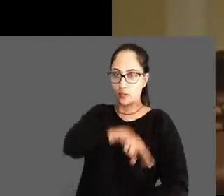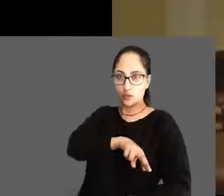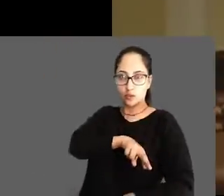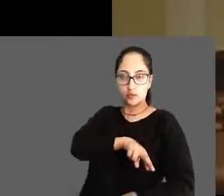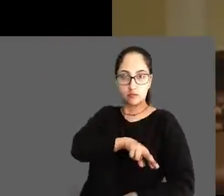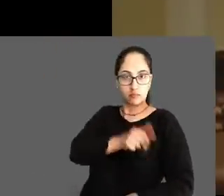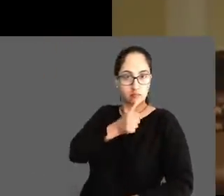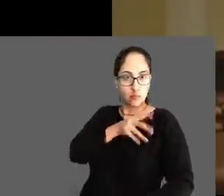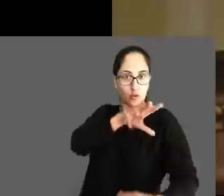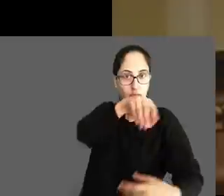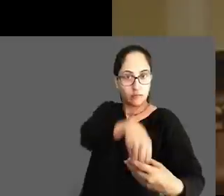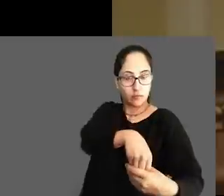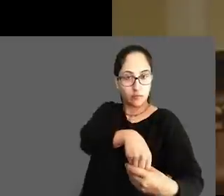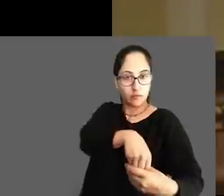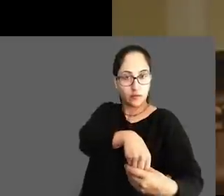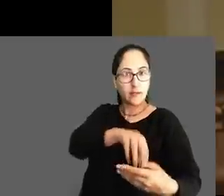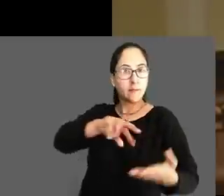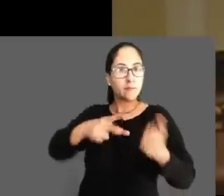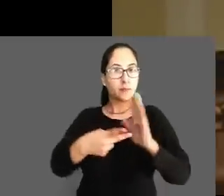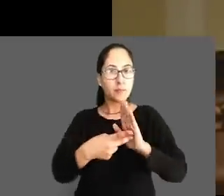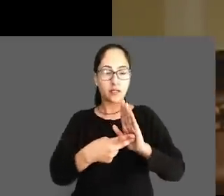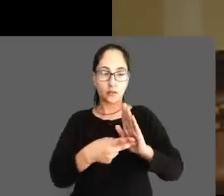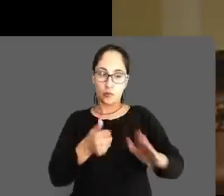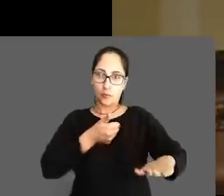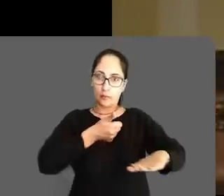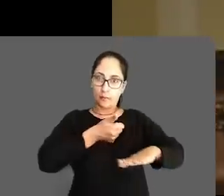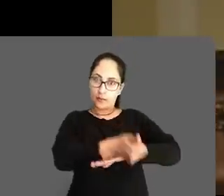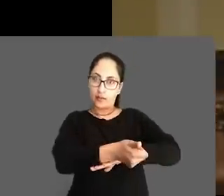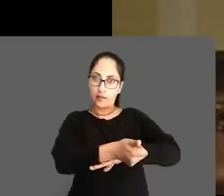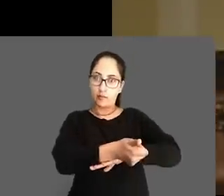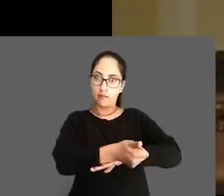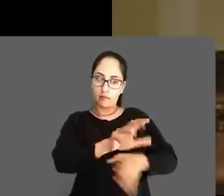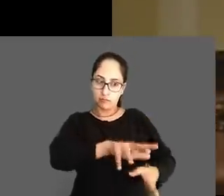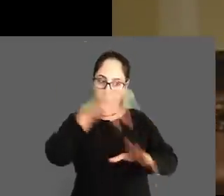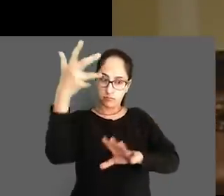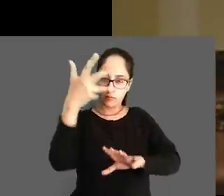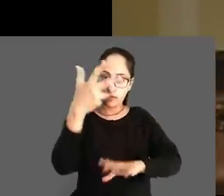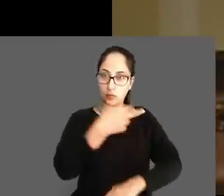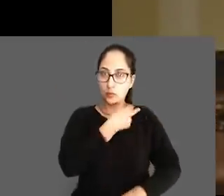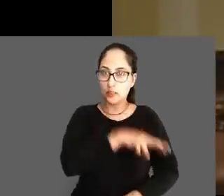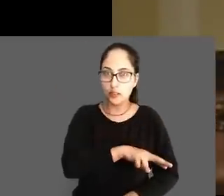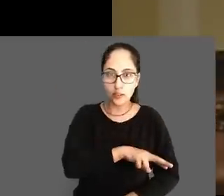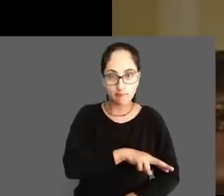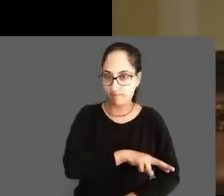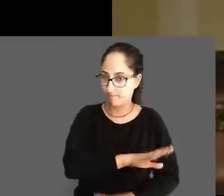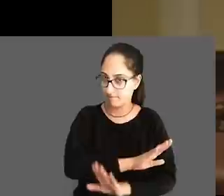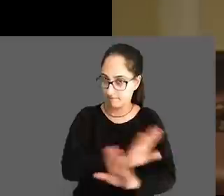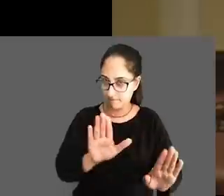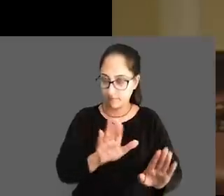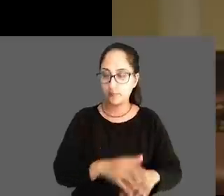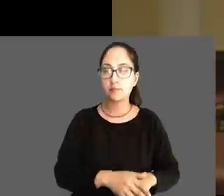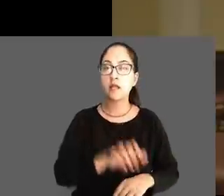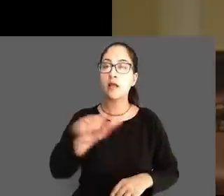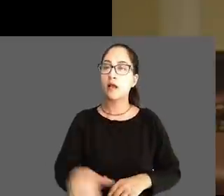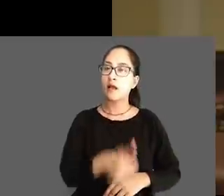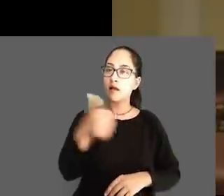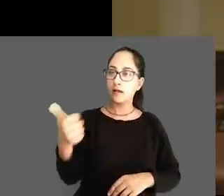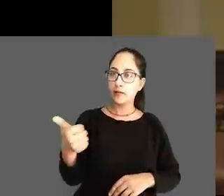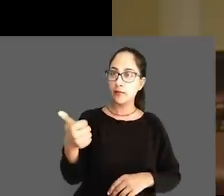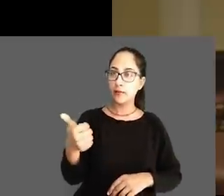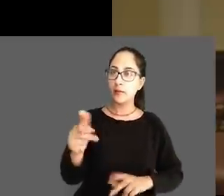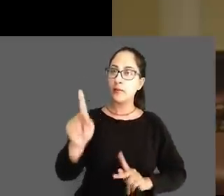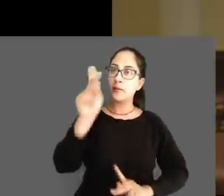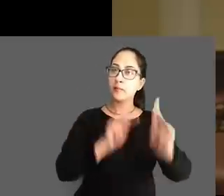different interpretations of Islam. As a Muslim, if I said to you that I didn't recognize the difference between a